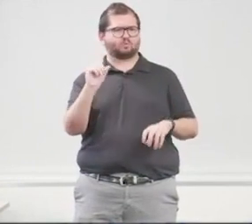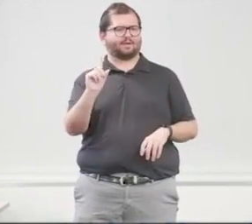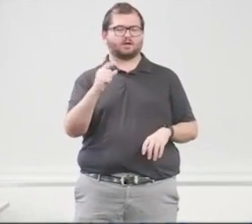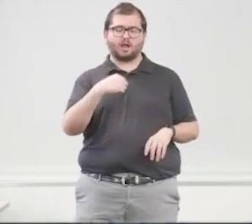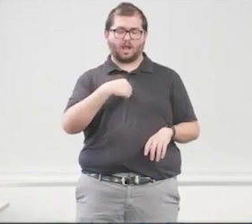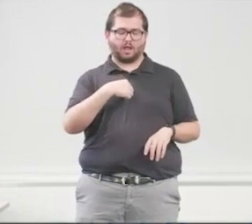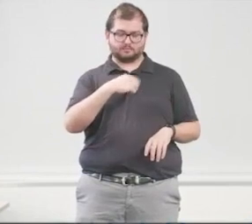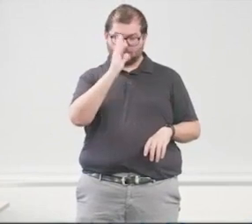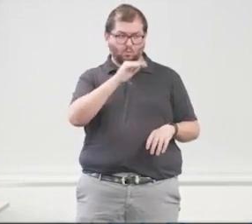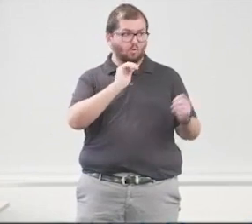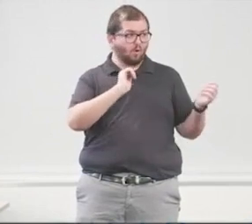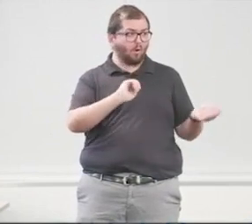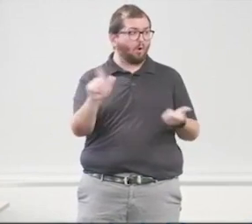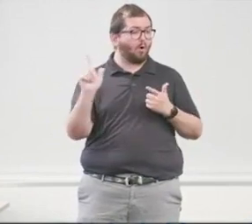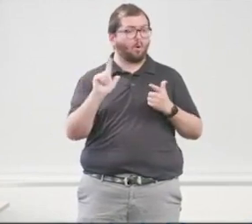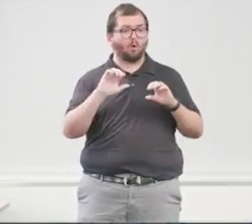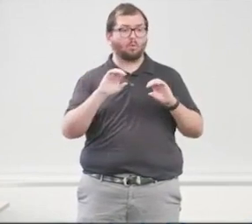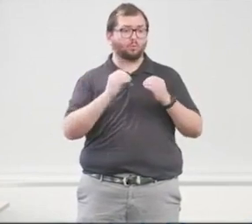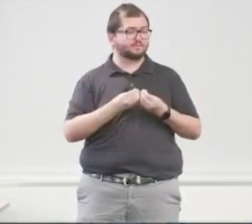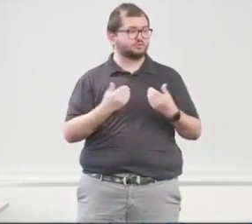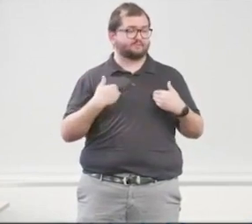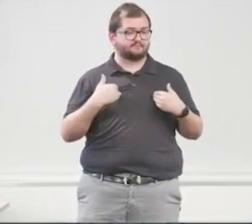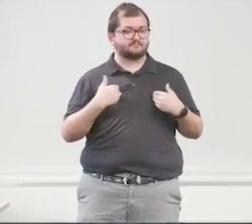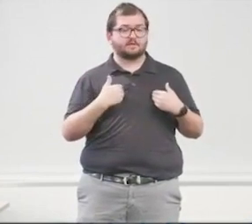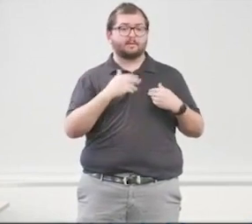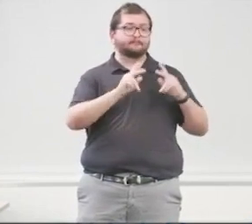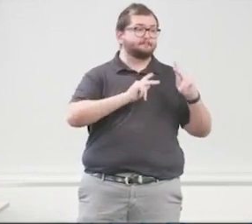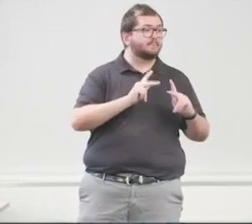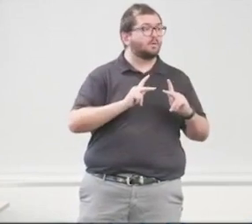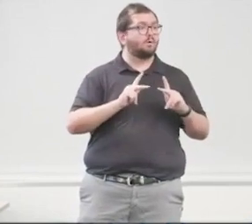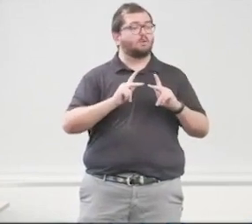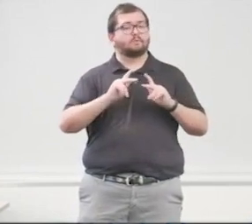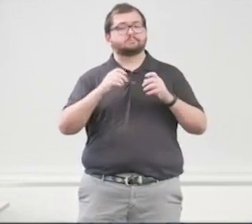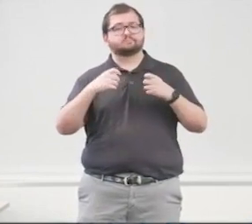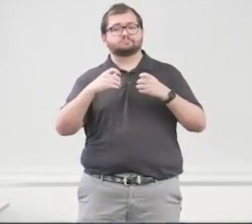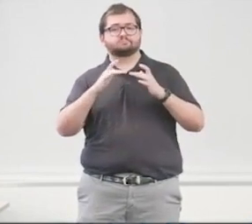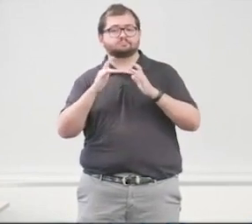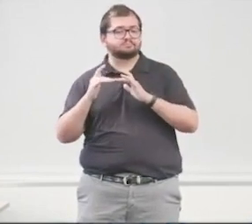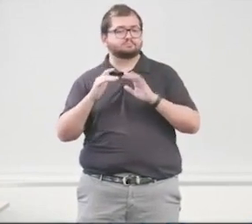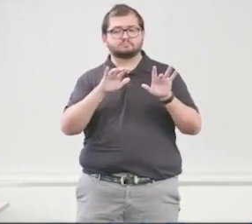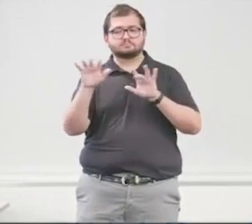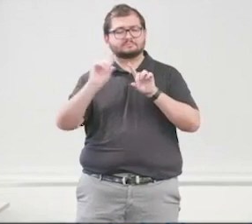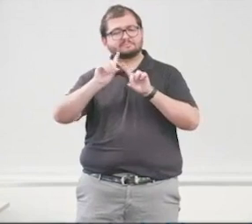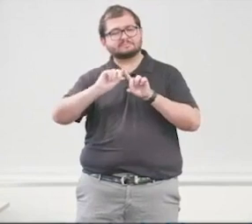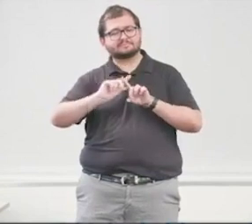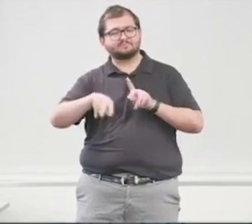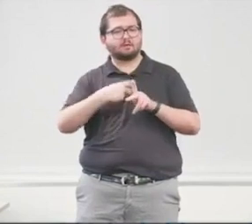I mentioned earlier, patch management, vulnerability management, people management, okay? Those are risks, but there are a lot of other risks that